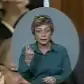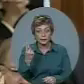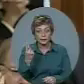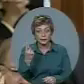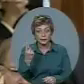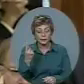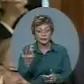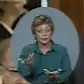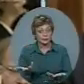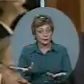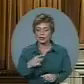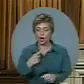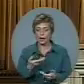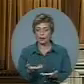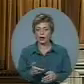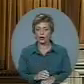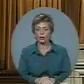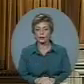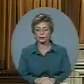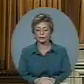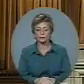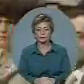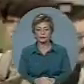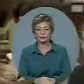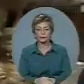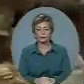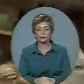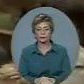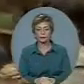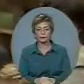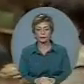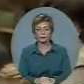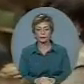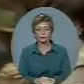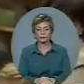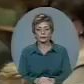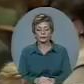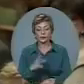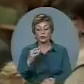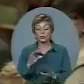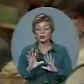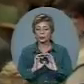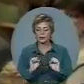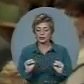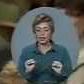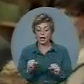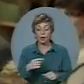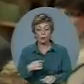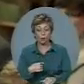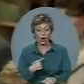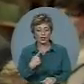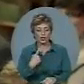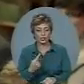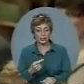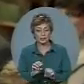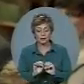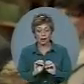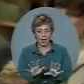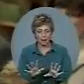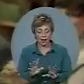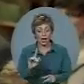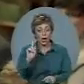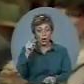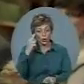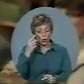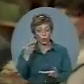statement, and he should apologize. Mr. Speaker, I said absolutely no such thing. What I said, Mr. Speaker, clearly was that the government does care about this issue.